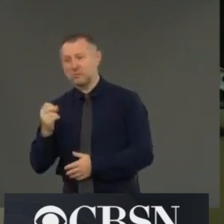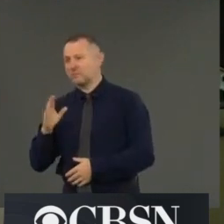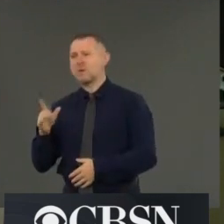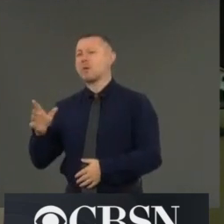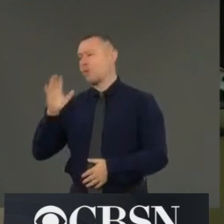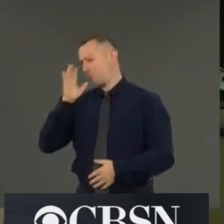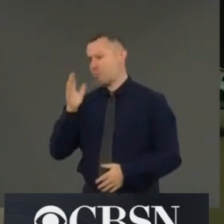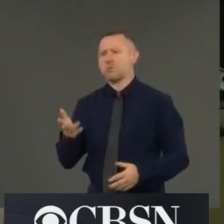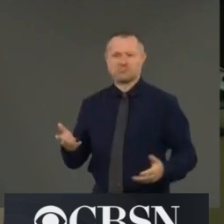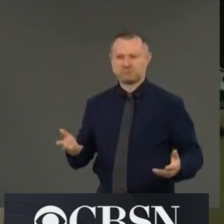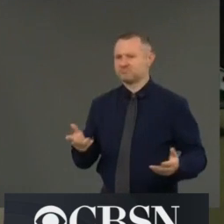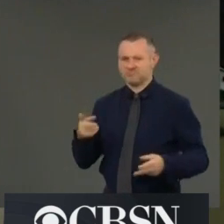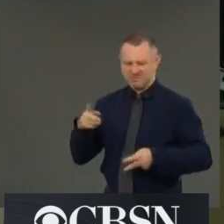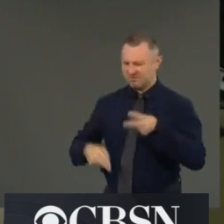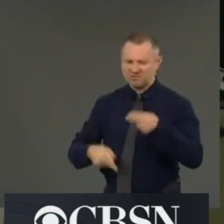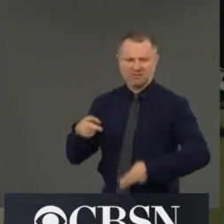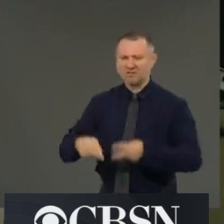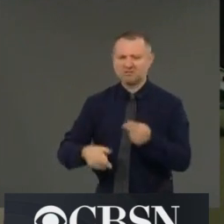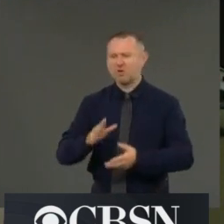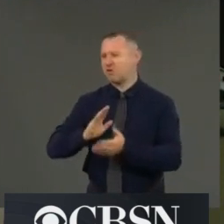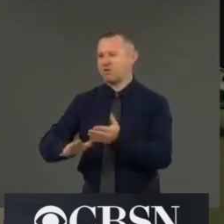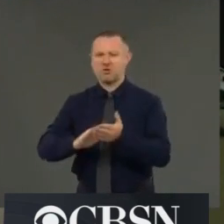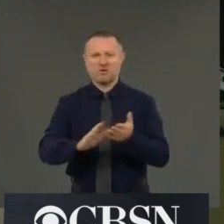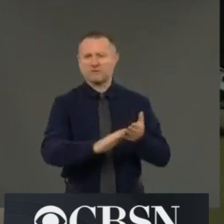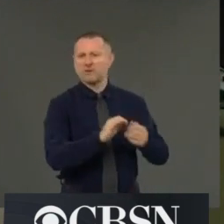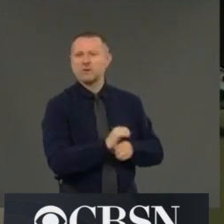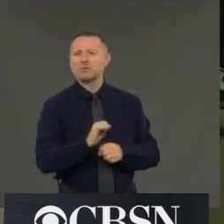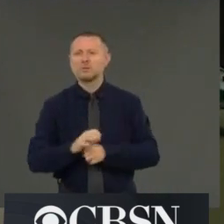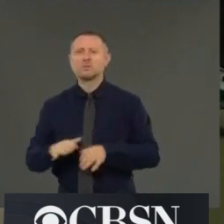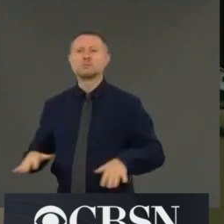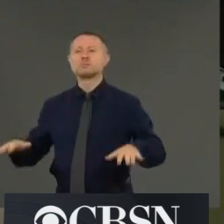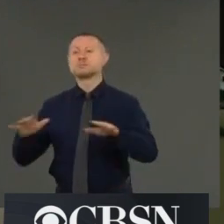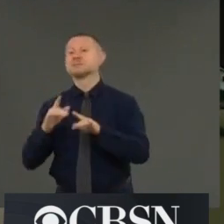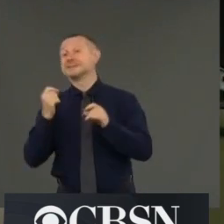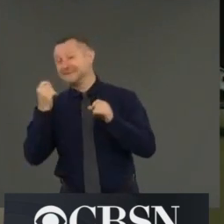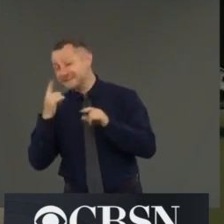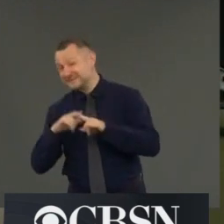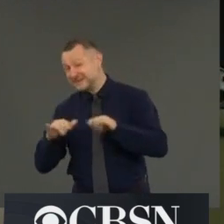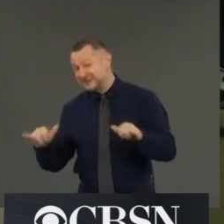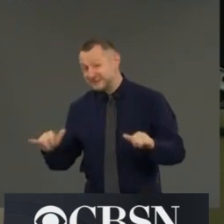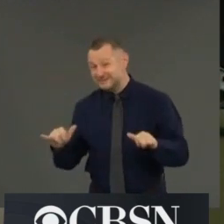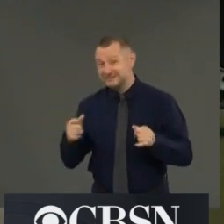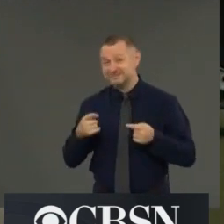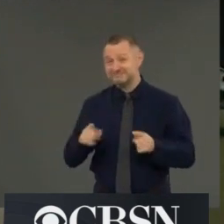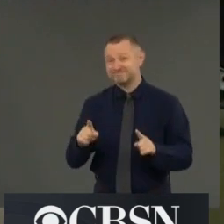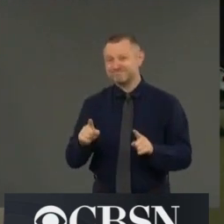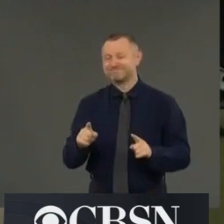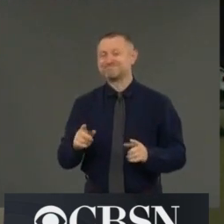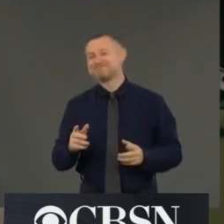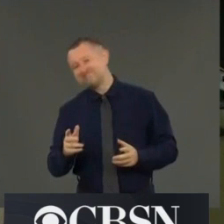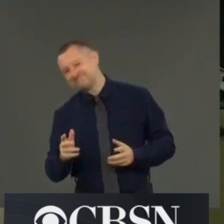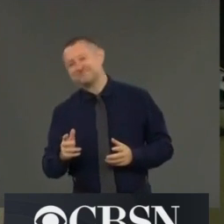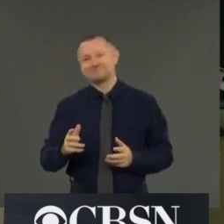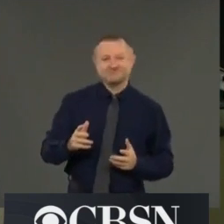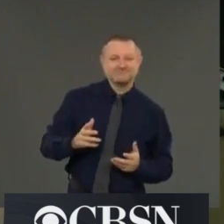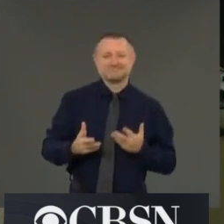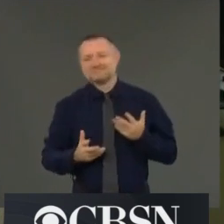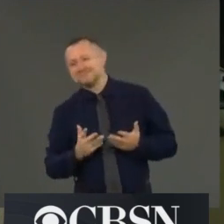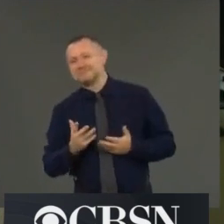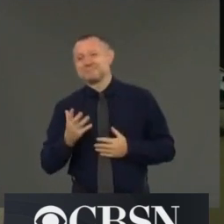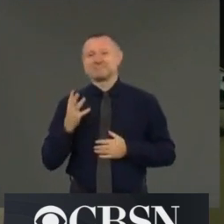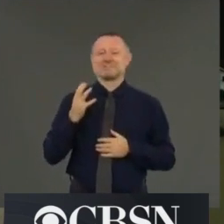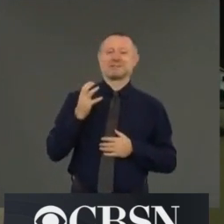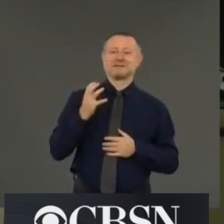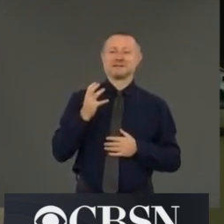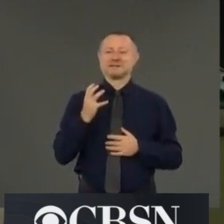At the same time, they're looking to grow labor costs by almost $500 million, adding almost 800 new